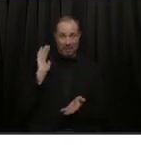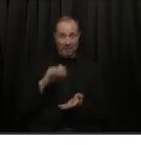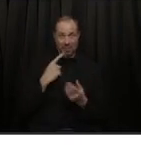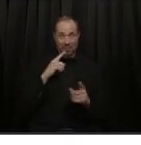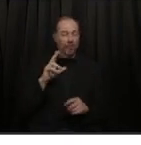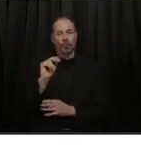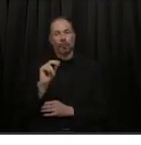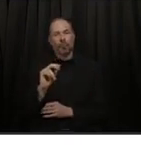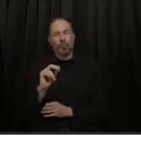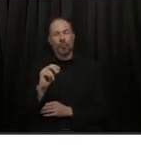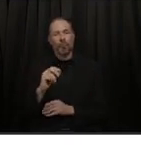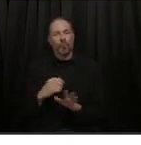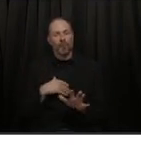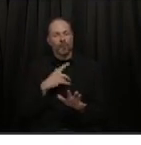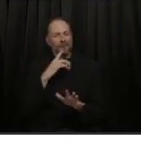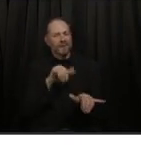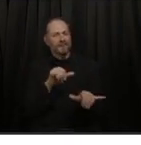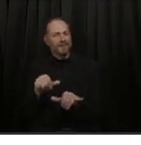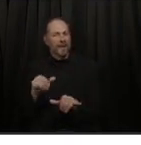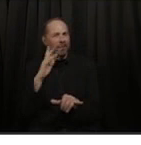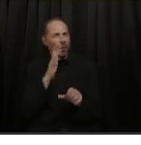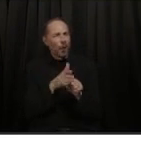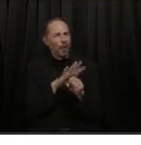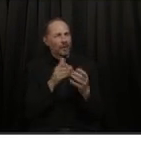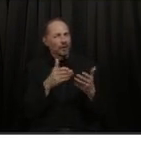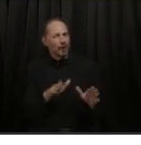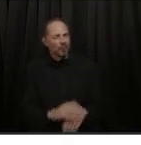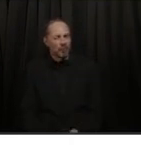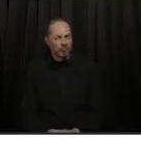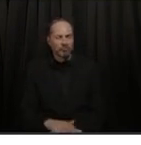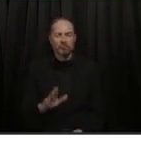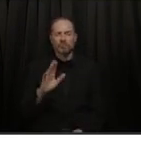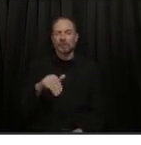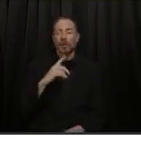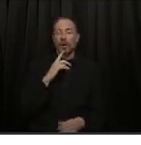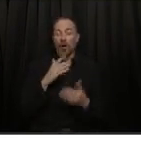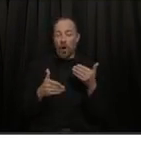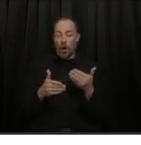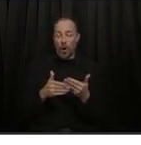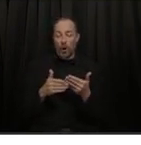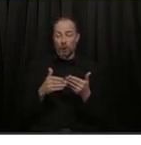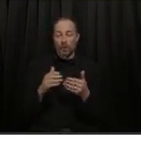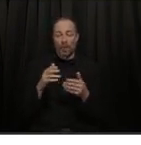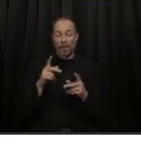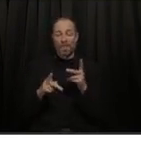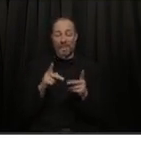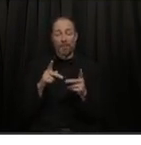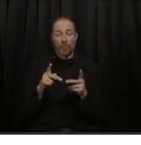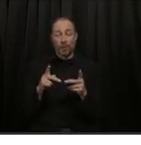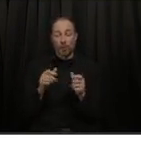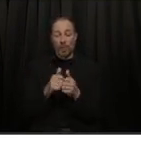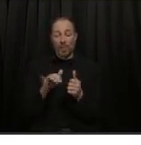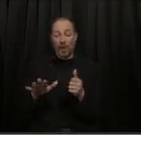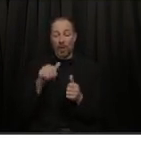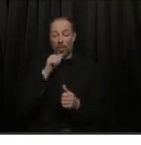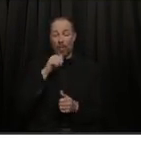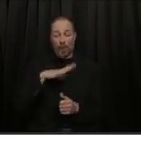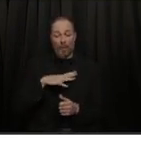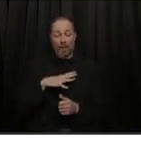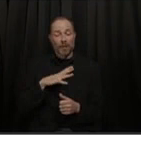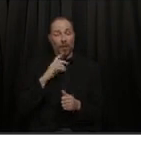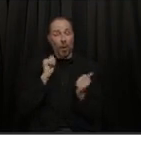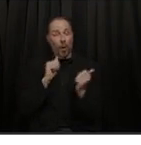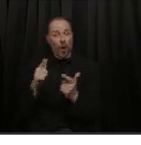are for COVID-19 in general. Close contacts of this case have tested negative. This person